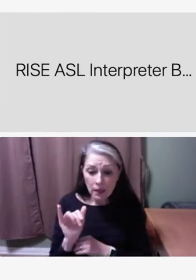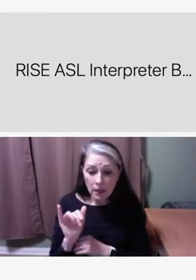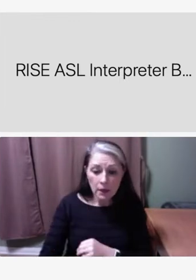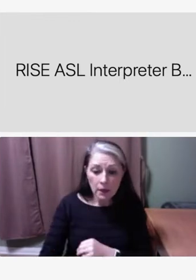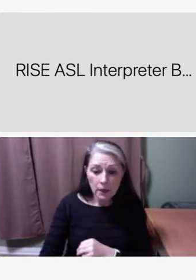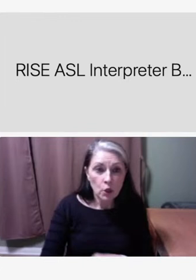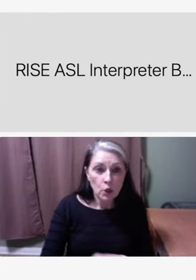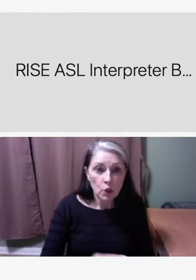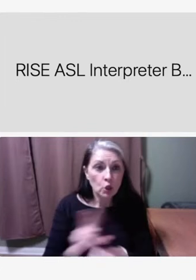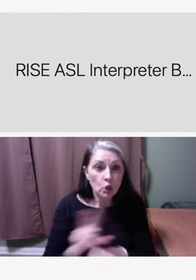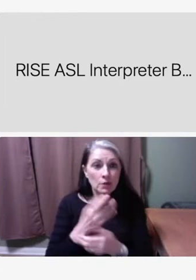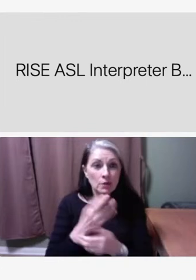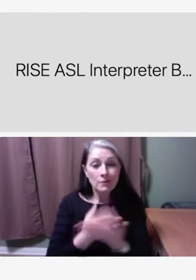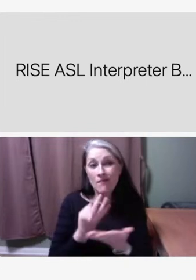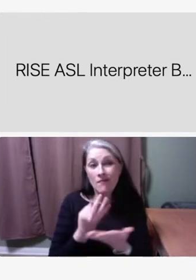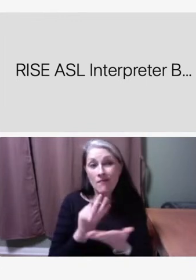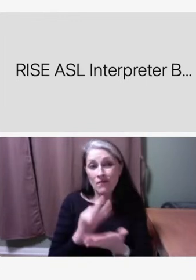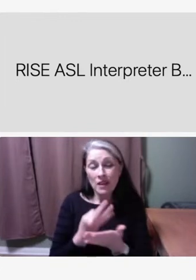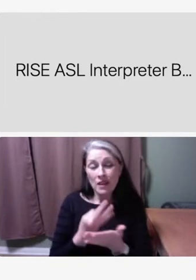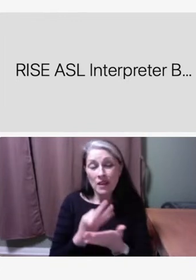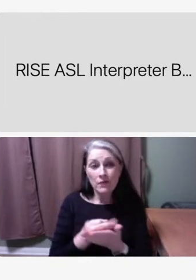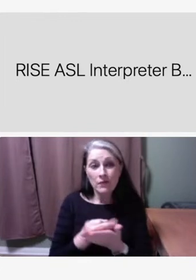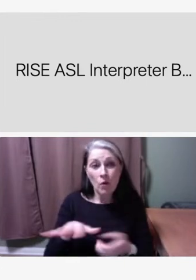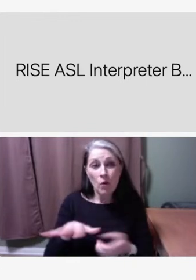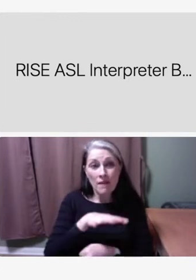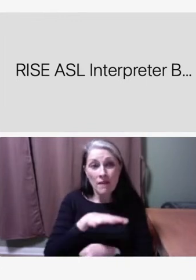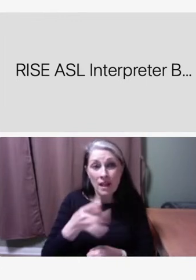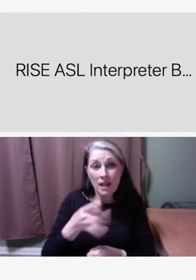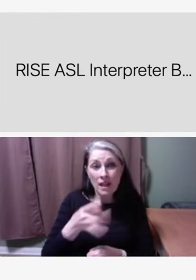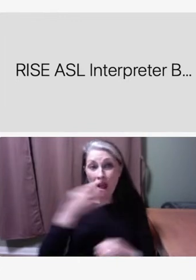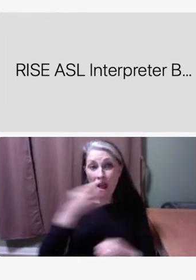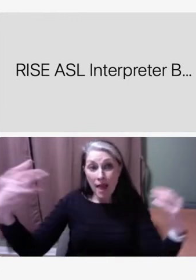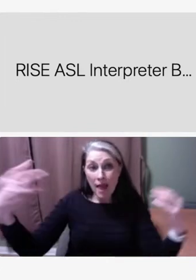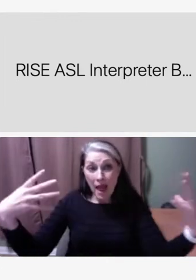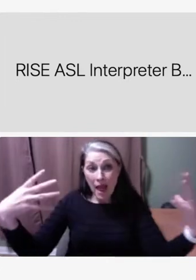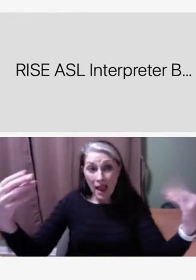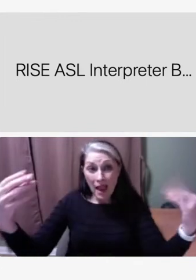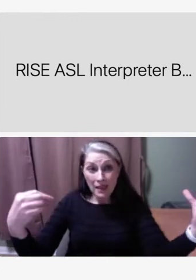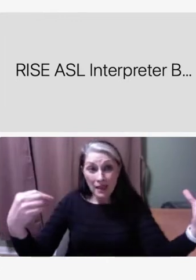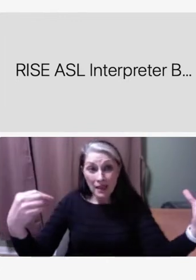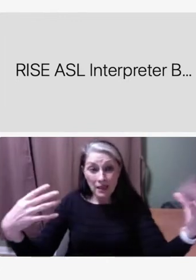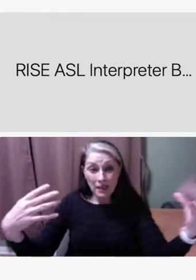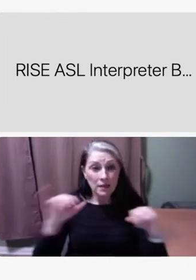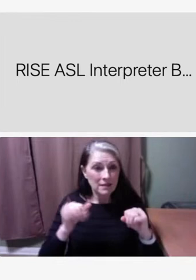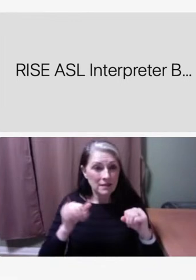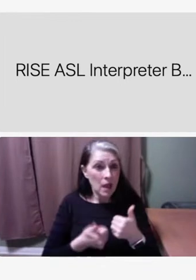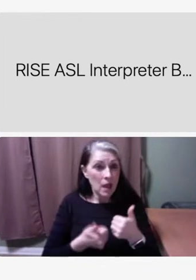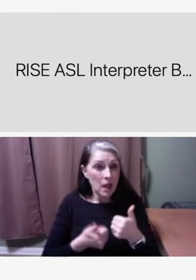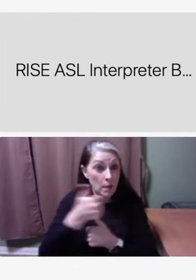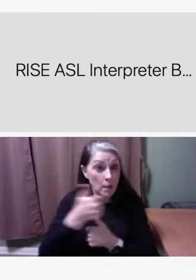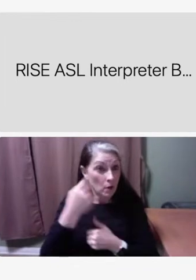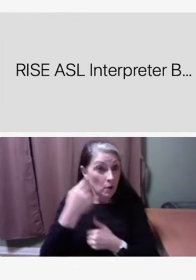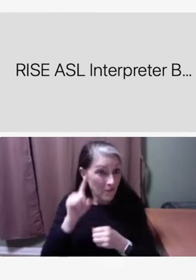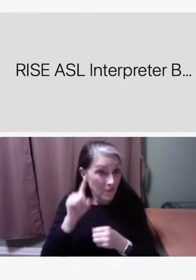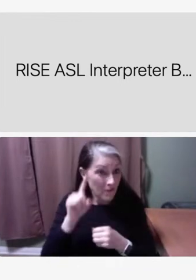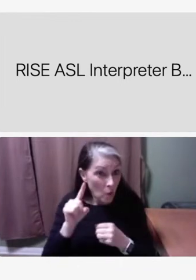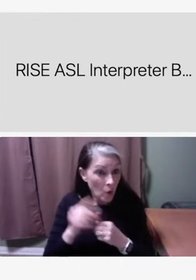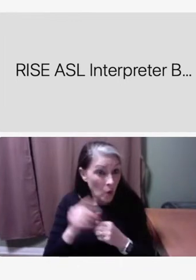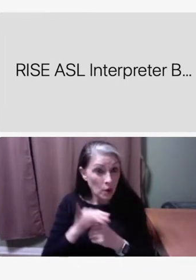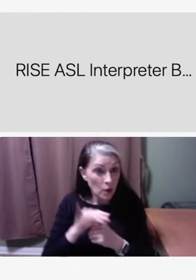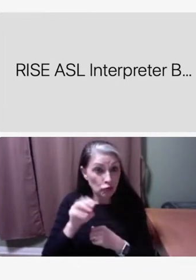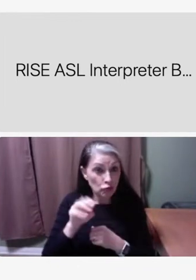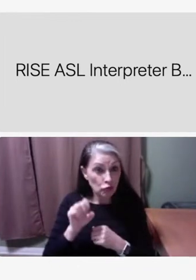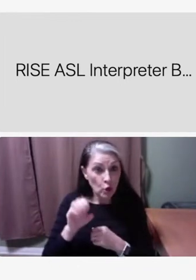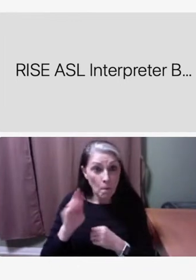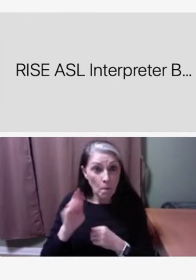field lighting. And is the field lighting primarily for Joe Baca students and